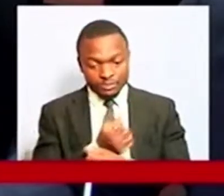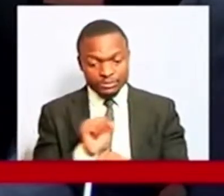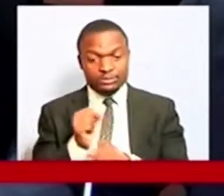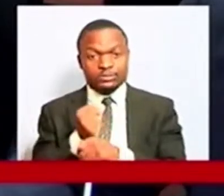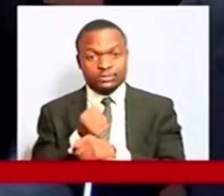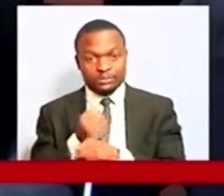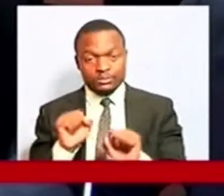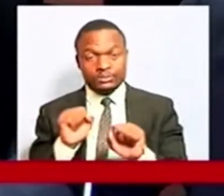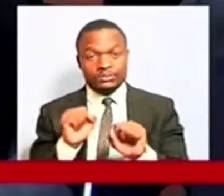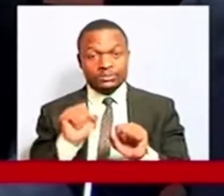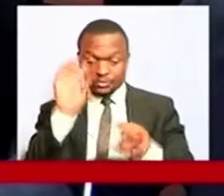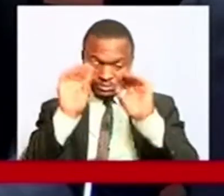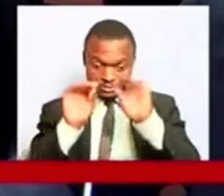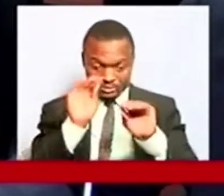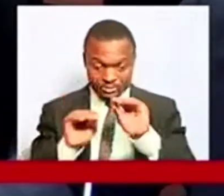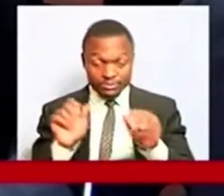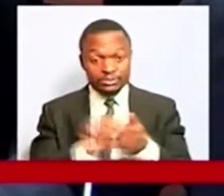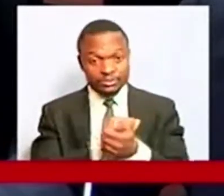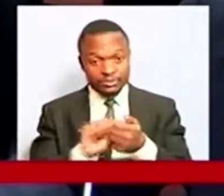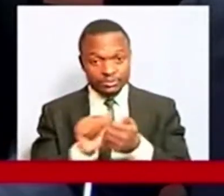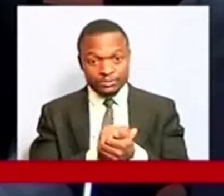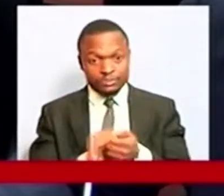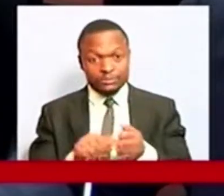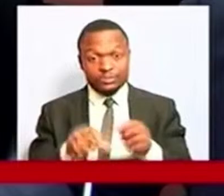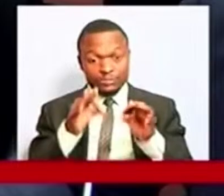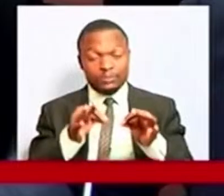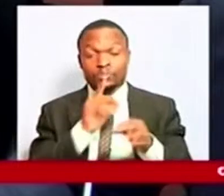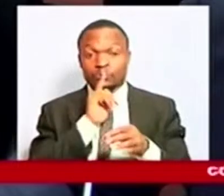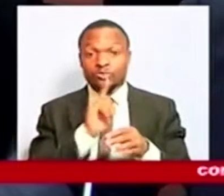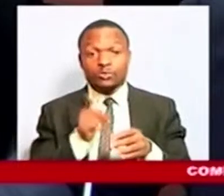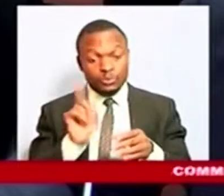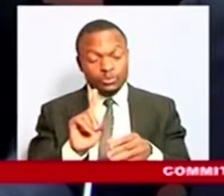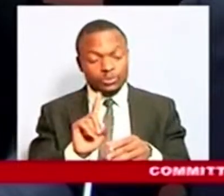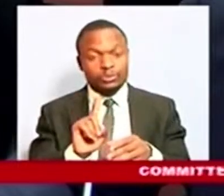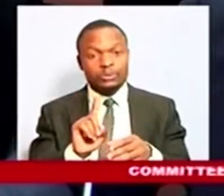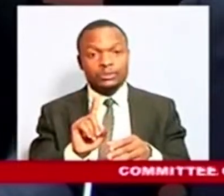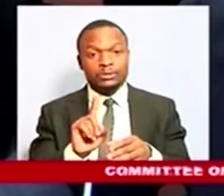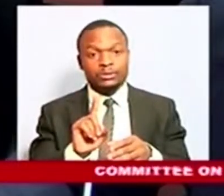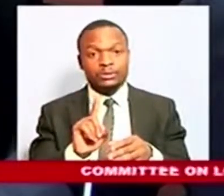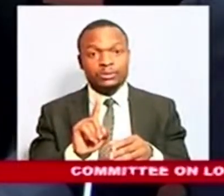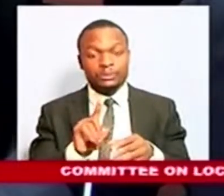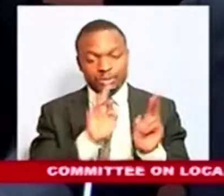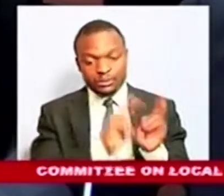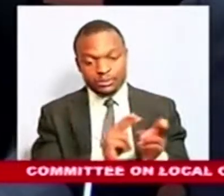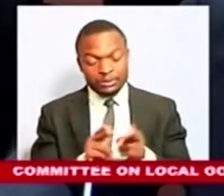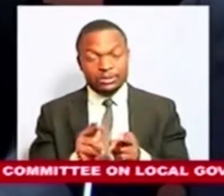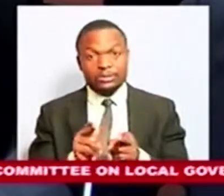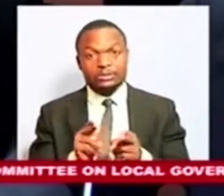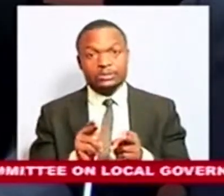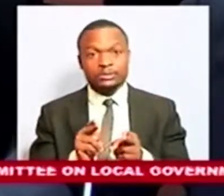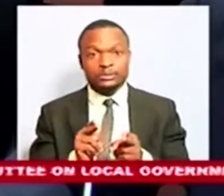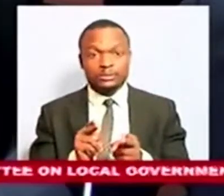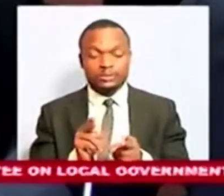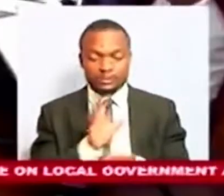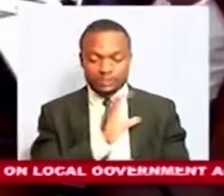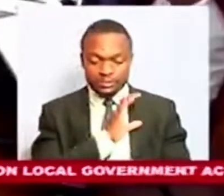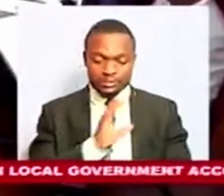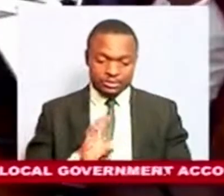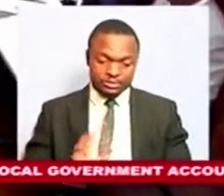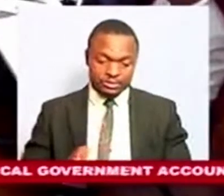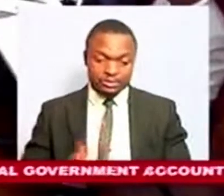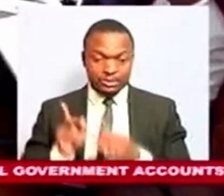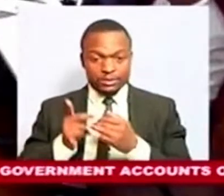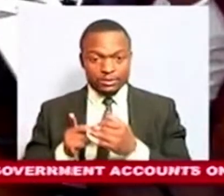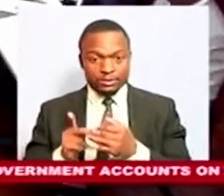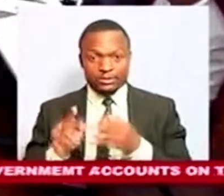so, where is the correspondence to the contractor? Thank you. Thank